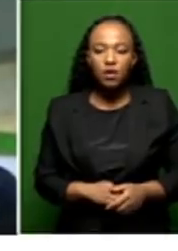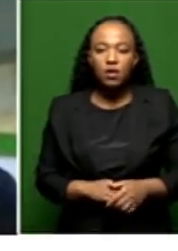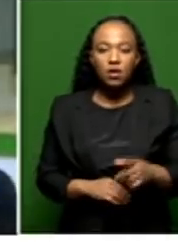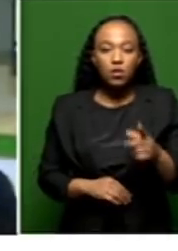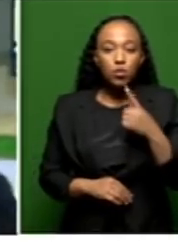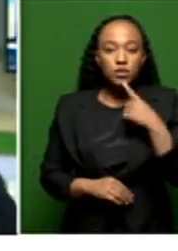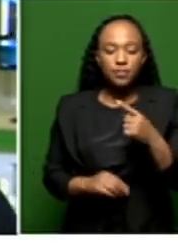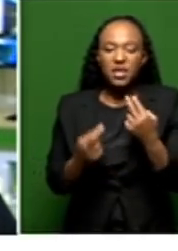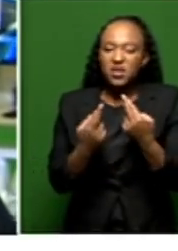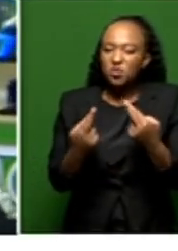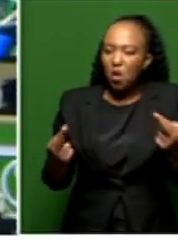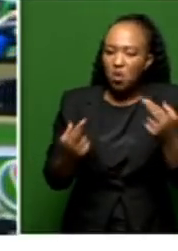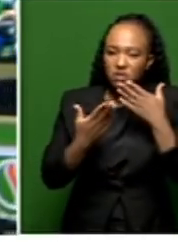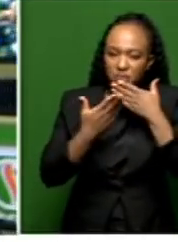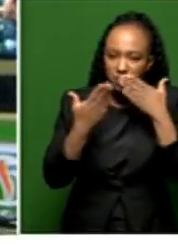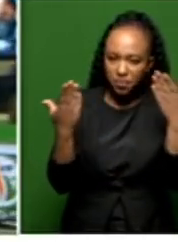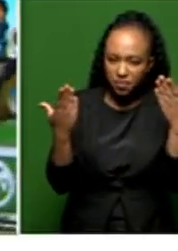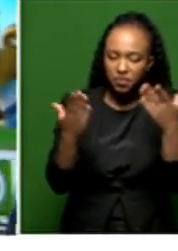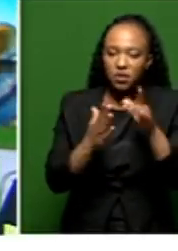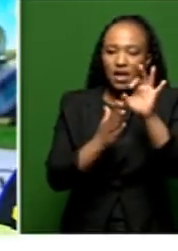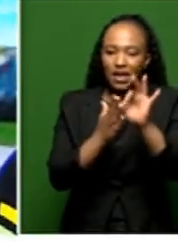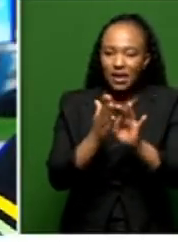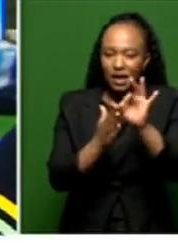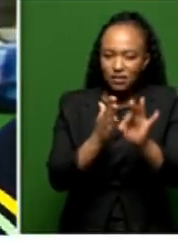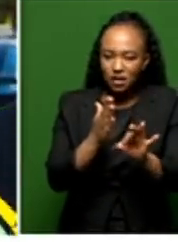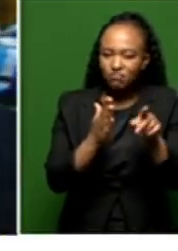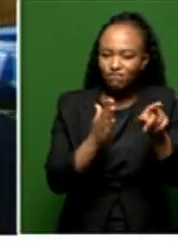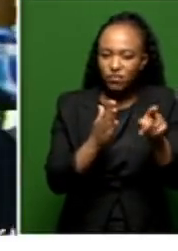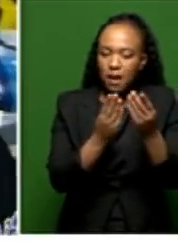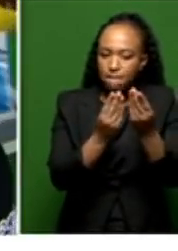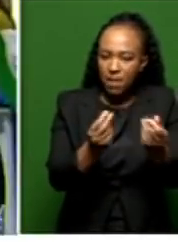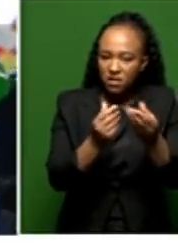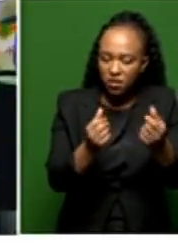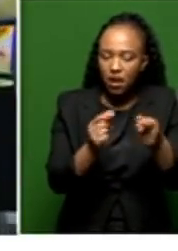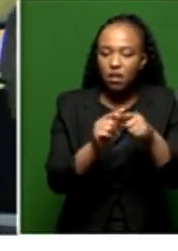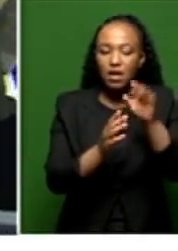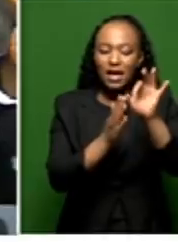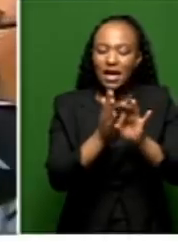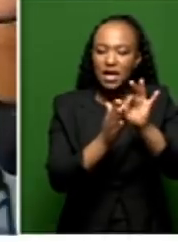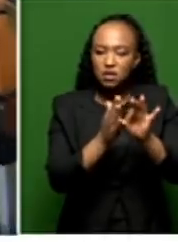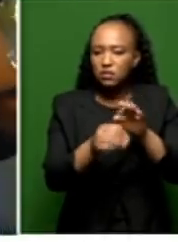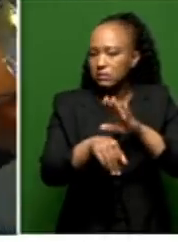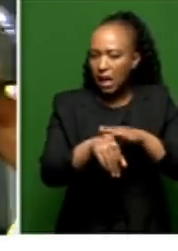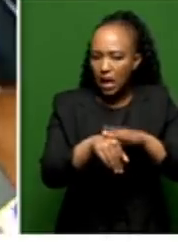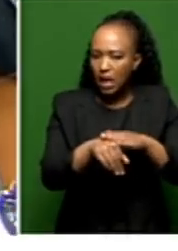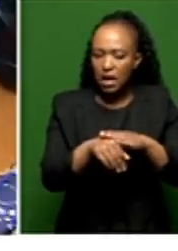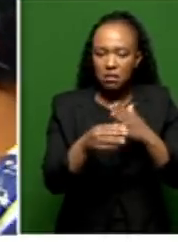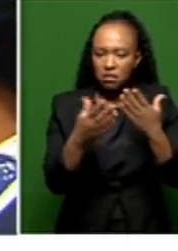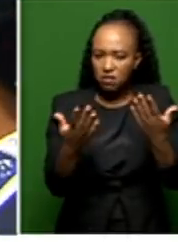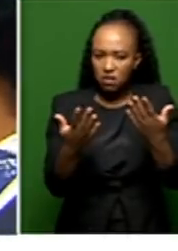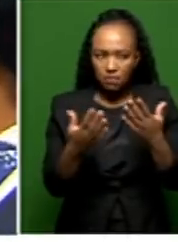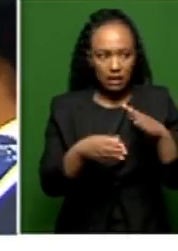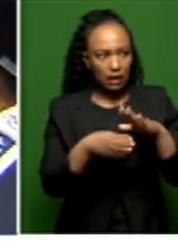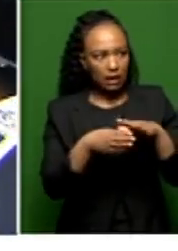resources in terms of election material and the election machinery. But that can't be